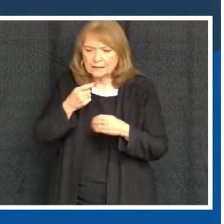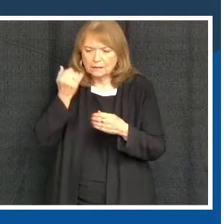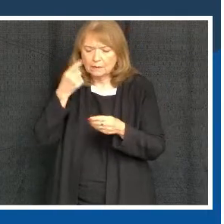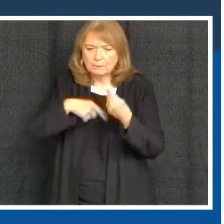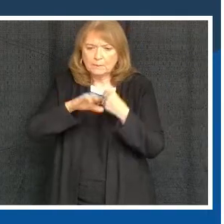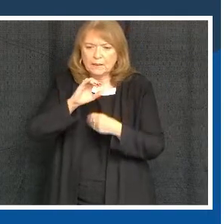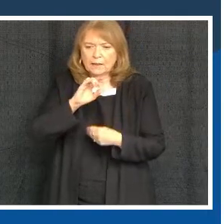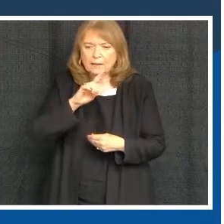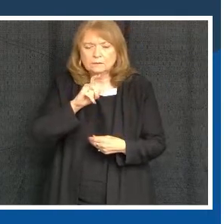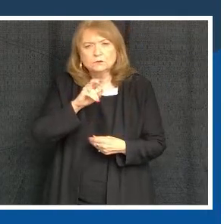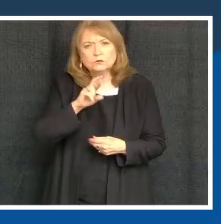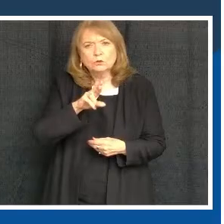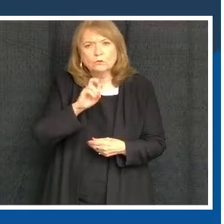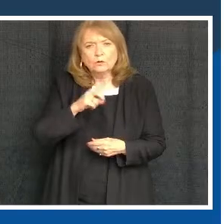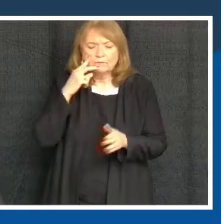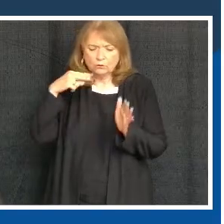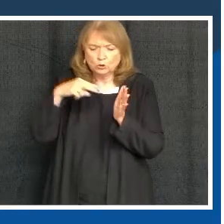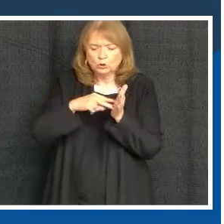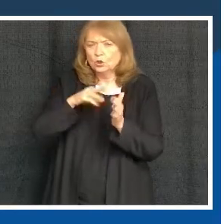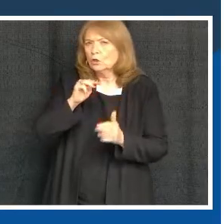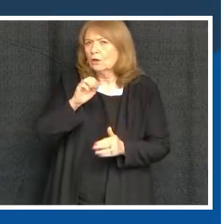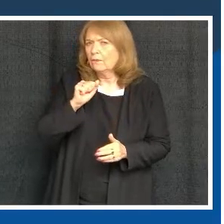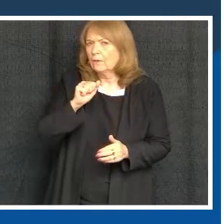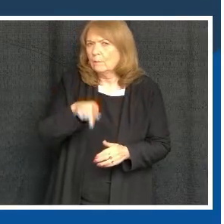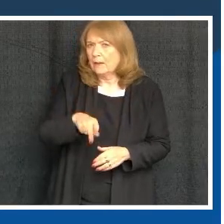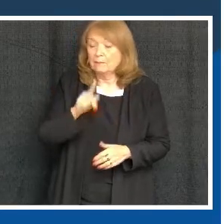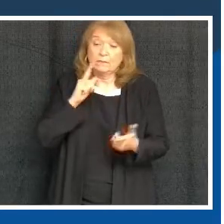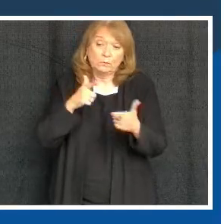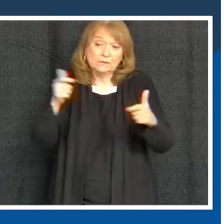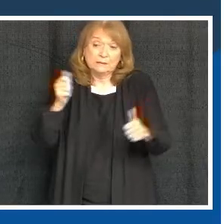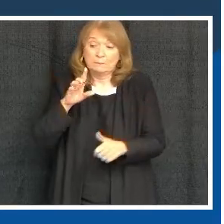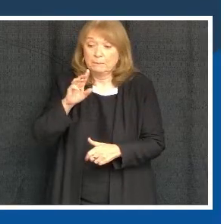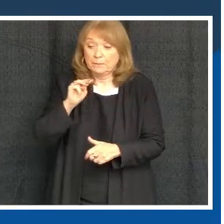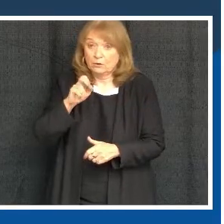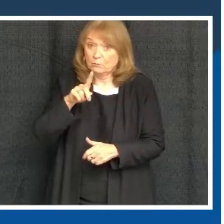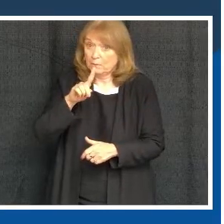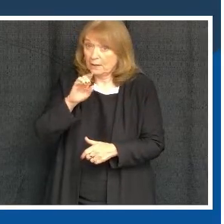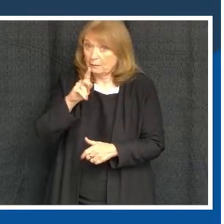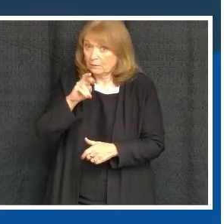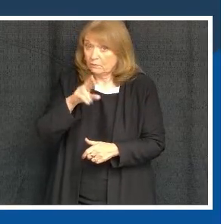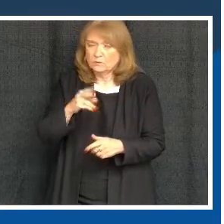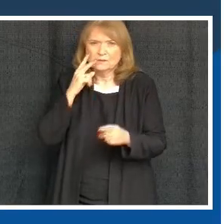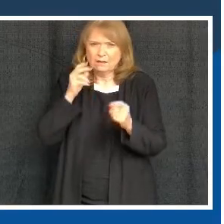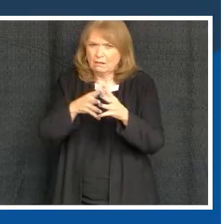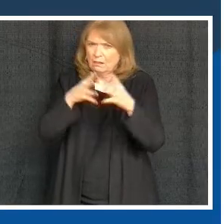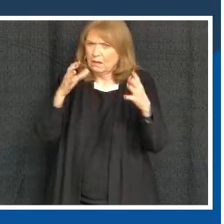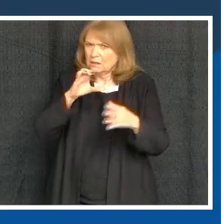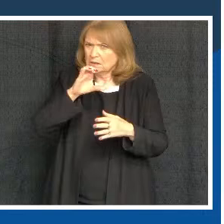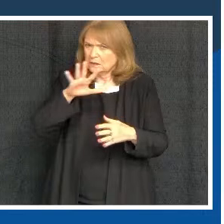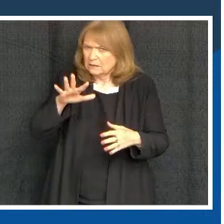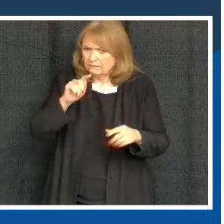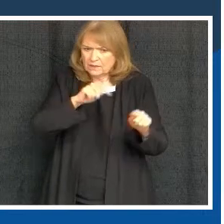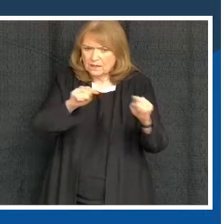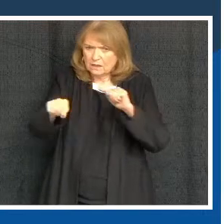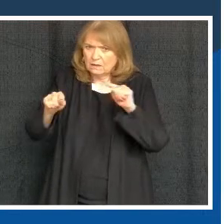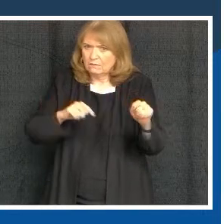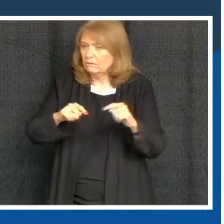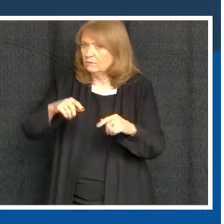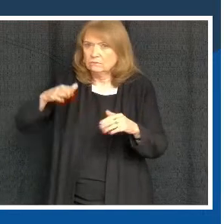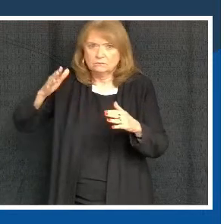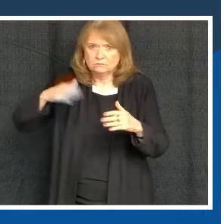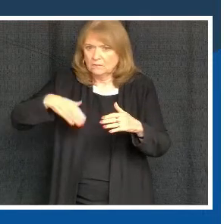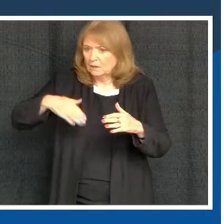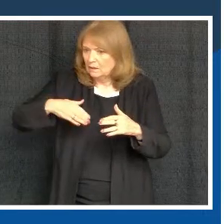Road, if you look on the map, and if there was a bigger map of Dover Road, there's a lot of C5 commercial undeveloped along that